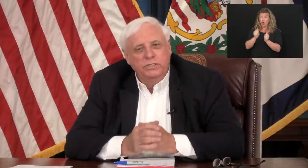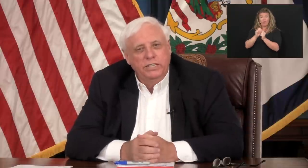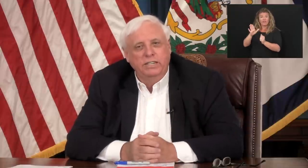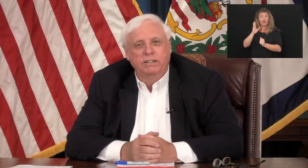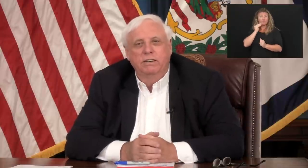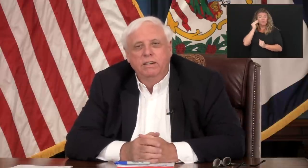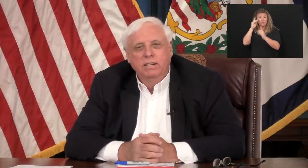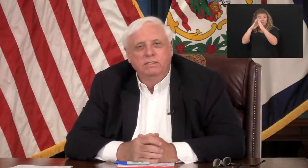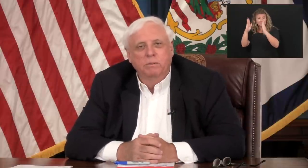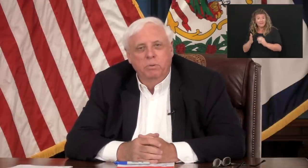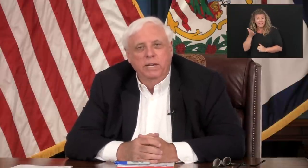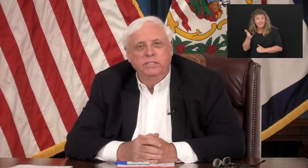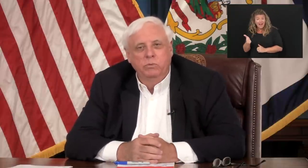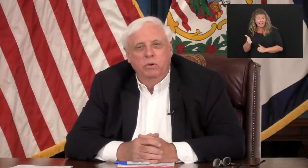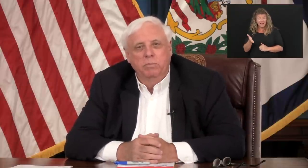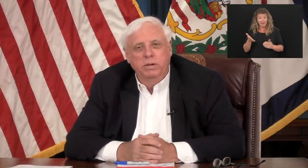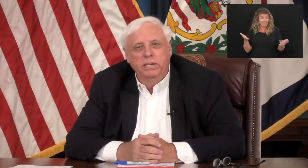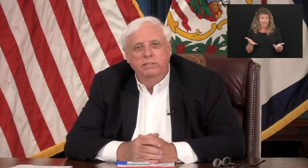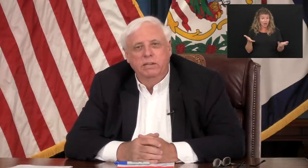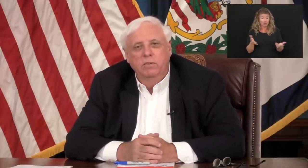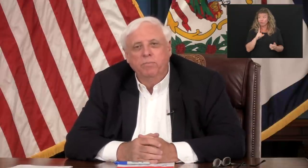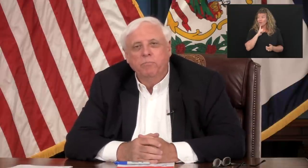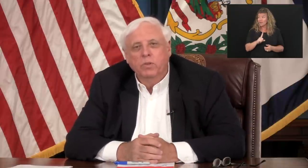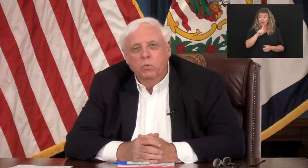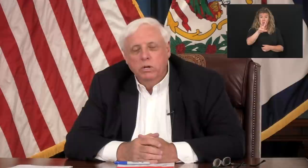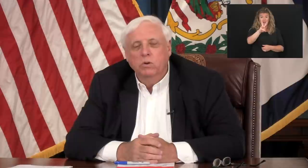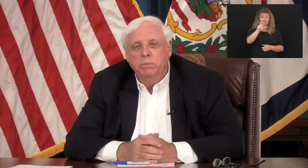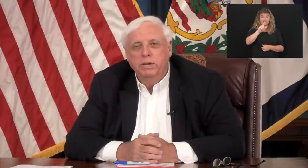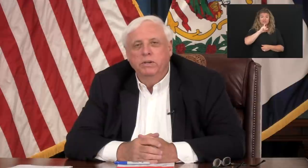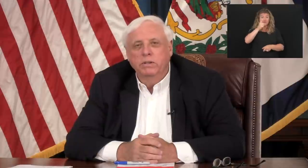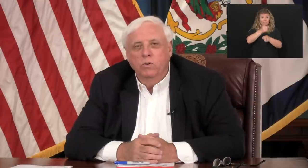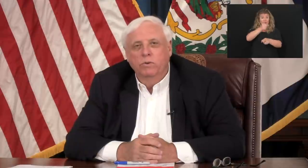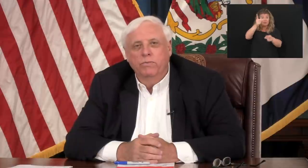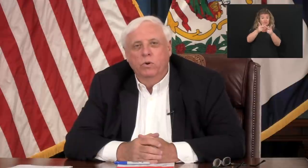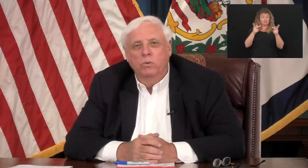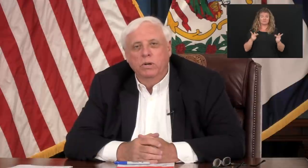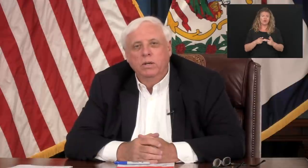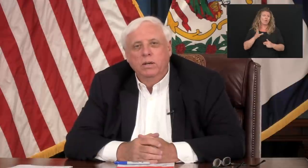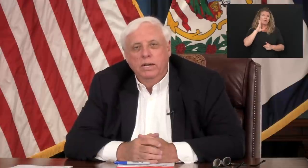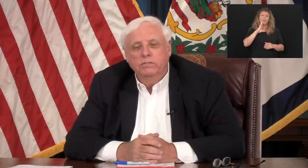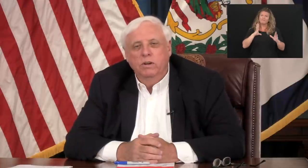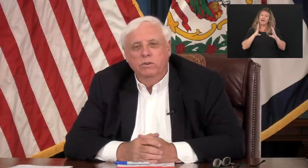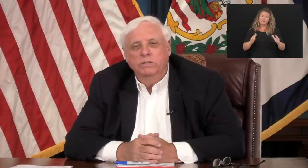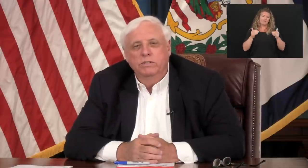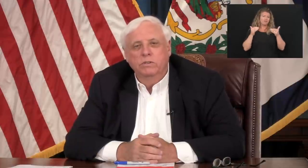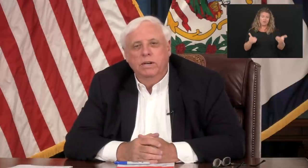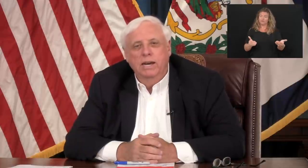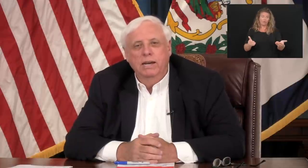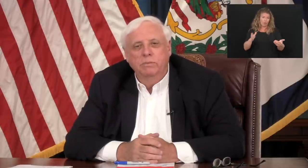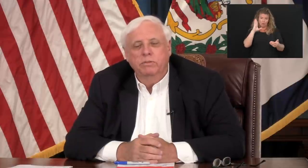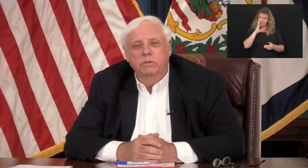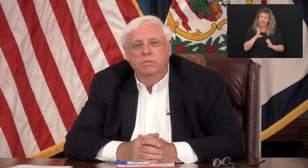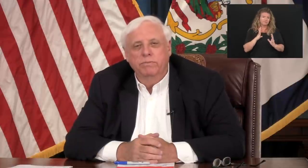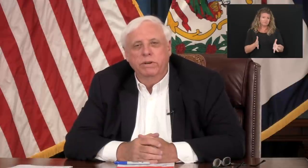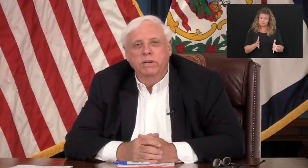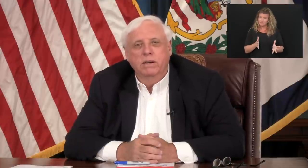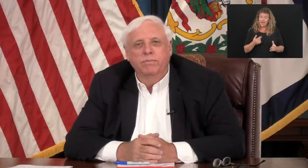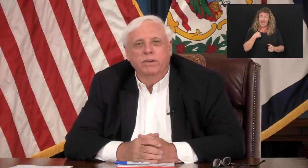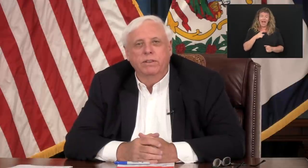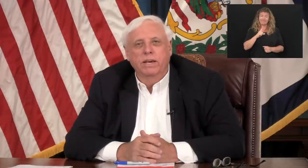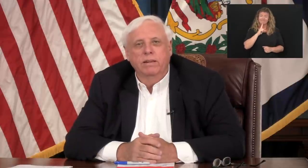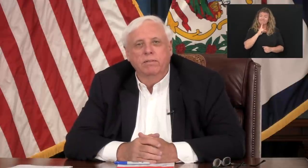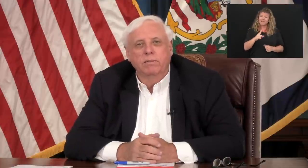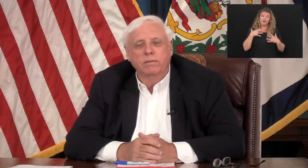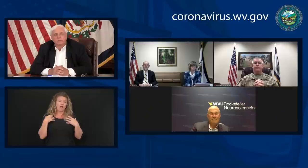West Virginia is the place you want to be. So we're going to be good going forward. That's all there is to it. I absolutely am very